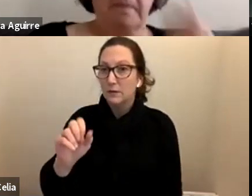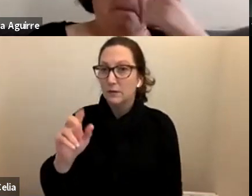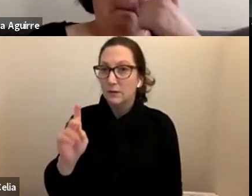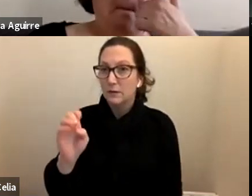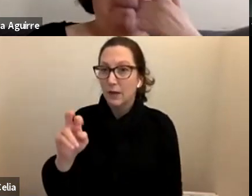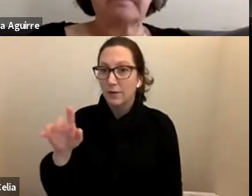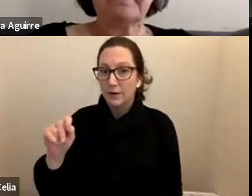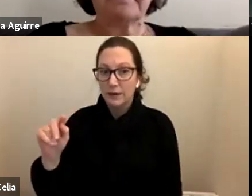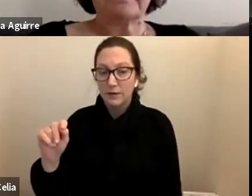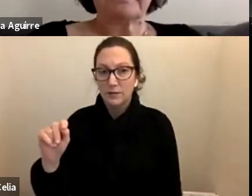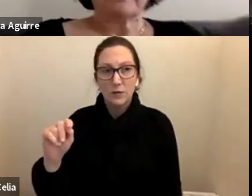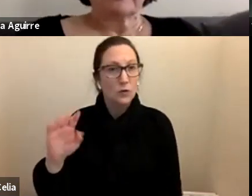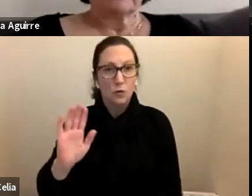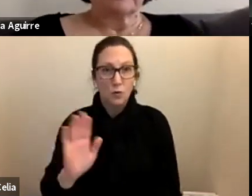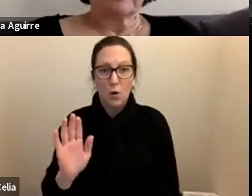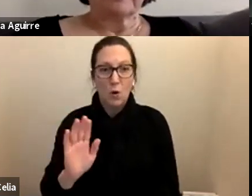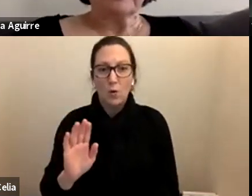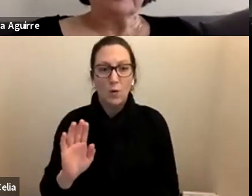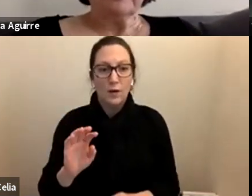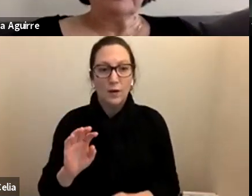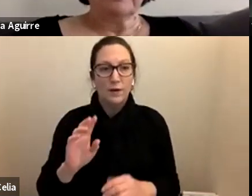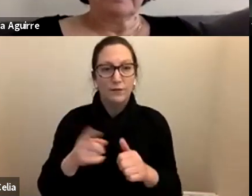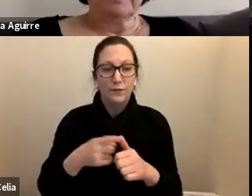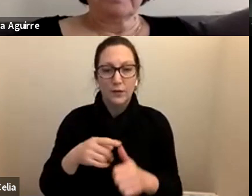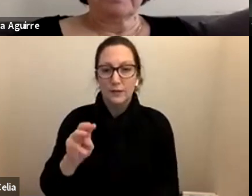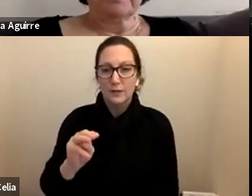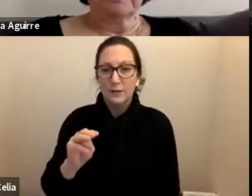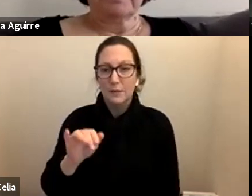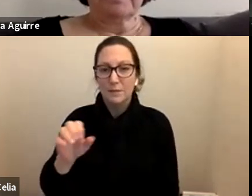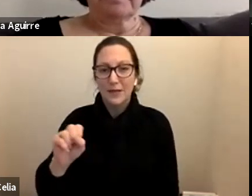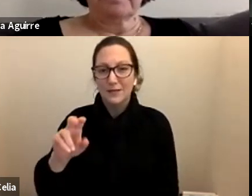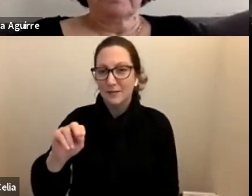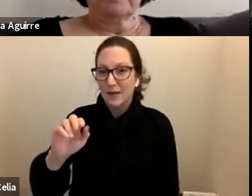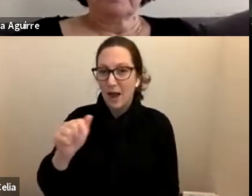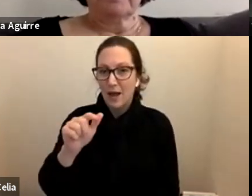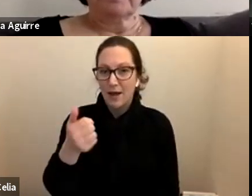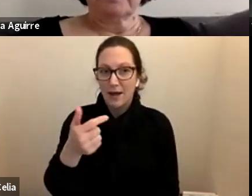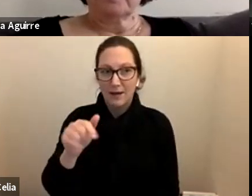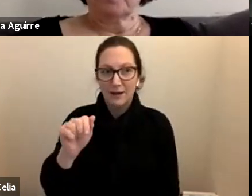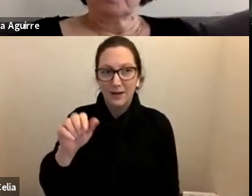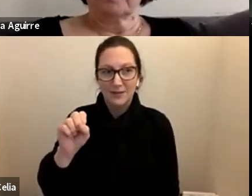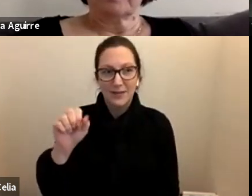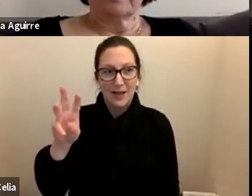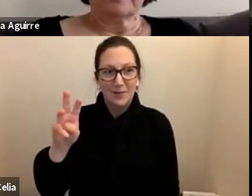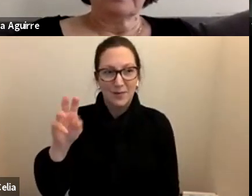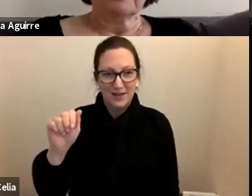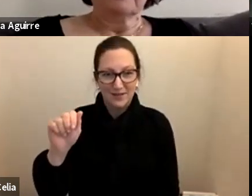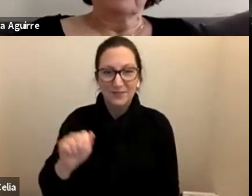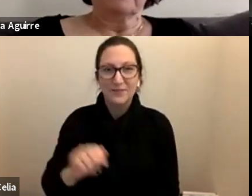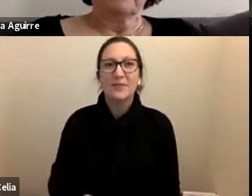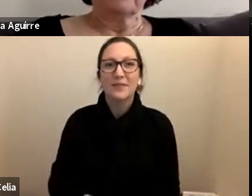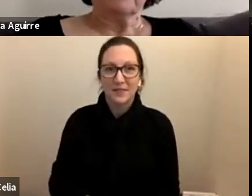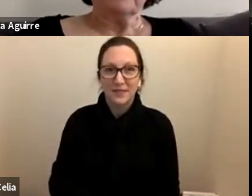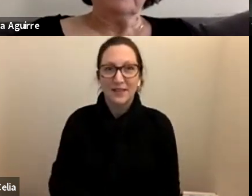No, Ms. Nagasawa, gotta read it from the other way. Okay. Ms. Nagasawa is next. I can't distinguish. I know the